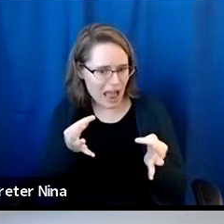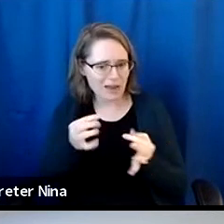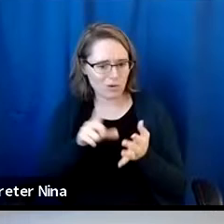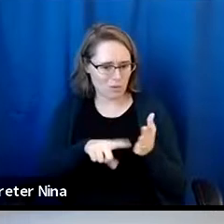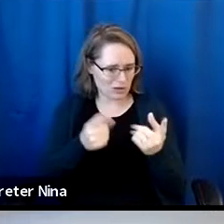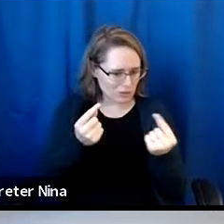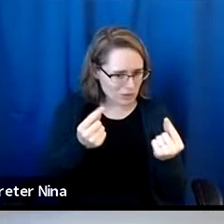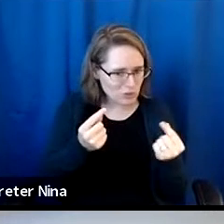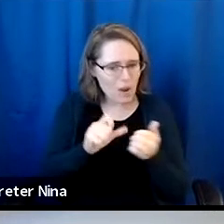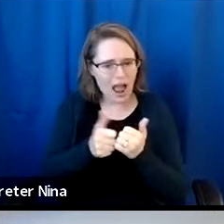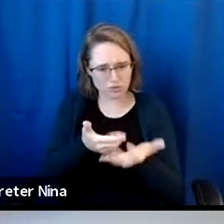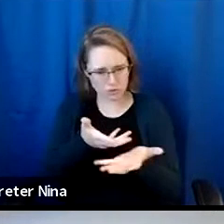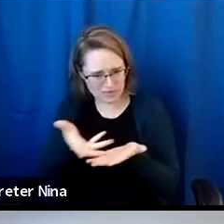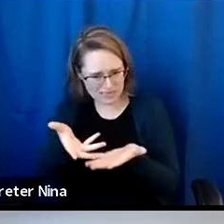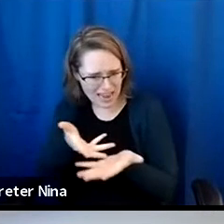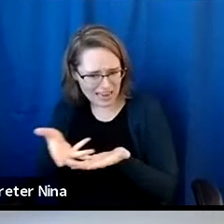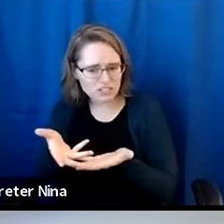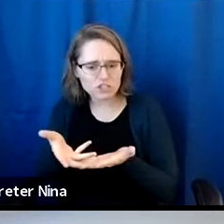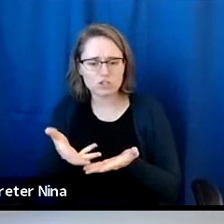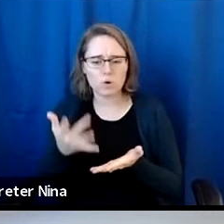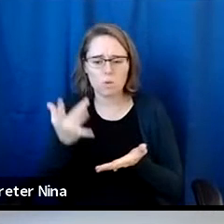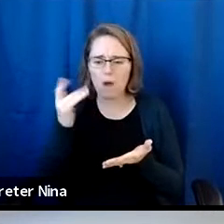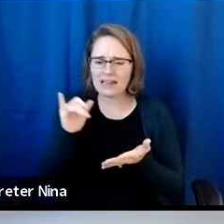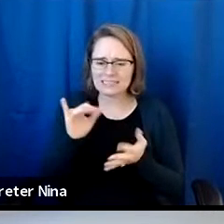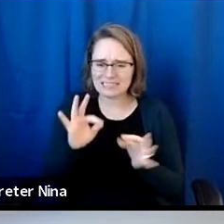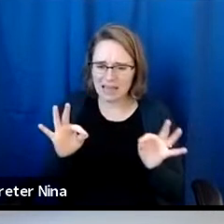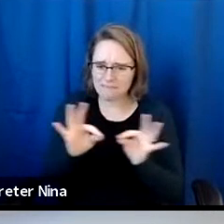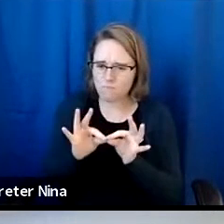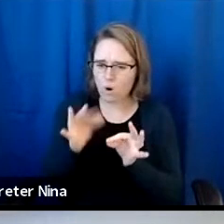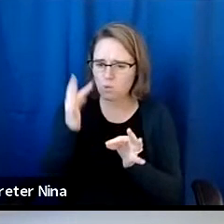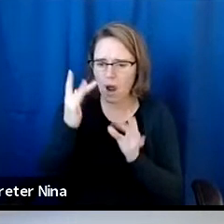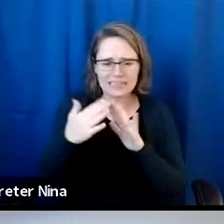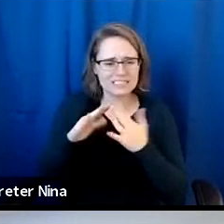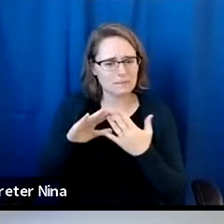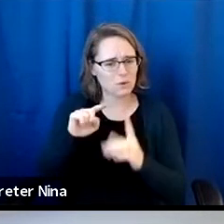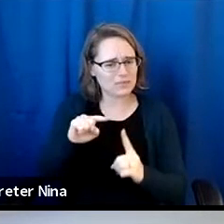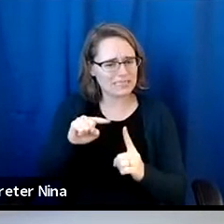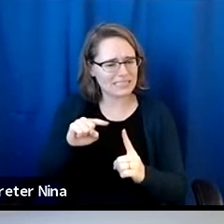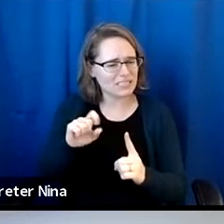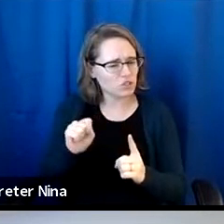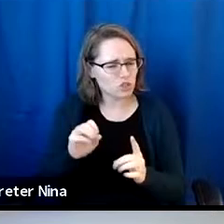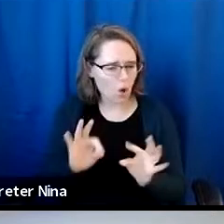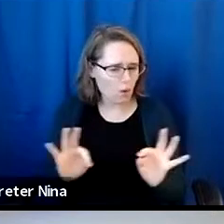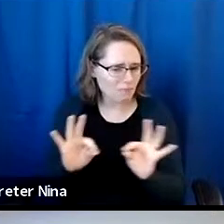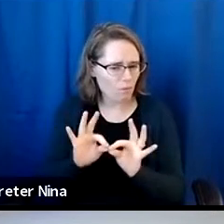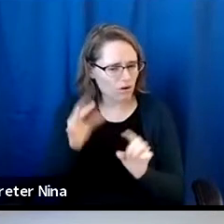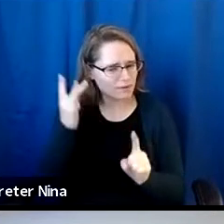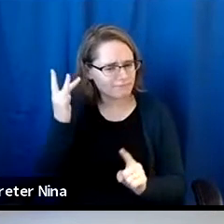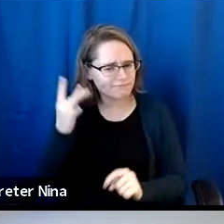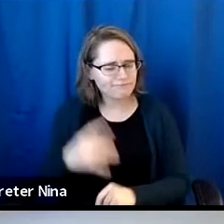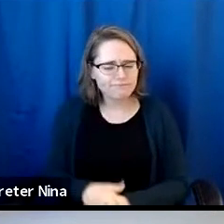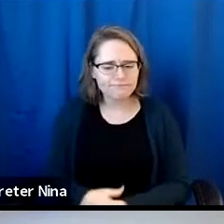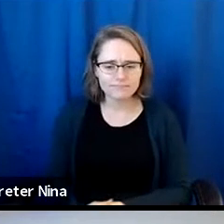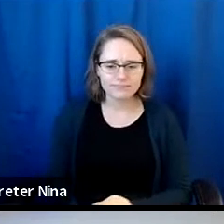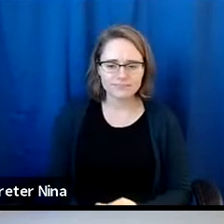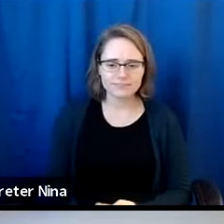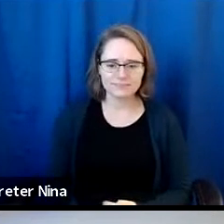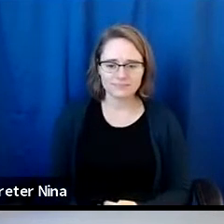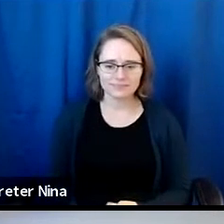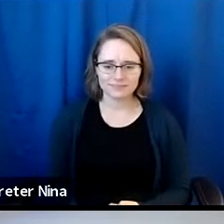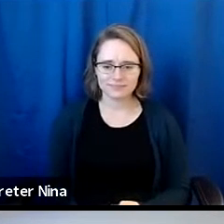engage. Why is that important? Why is that community piece so important in this role?